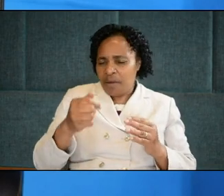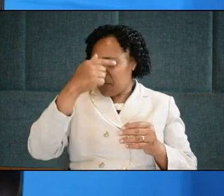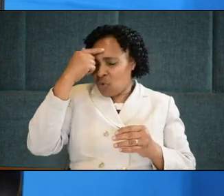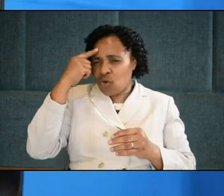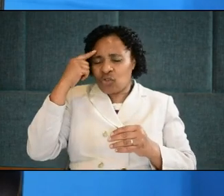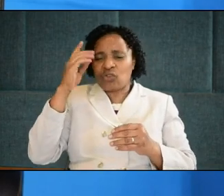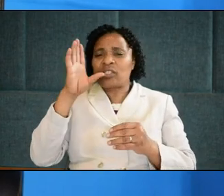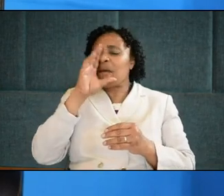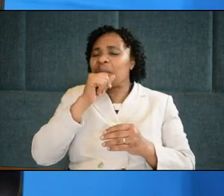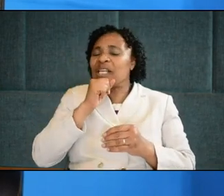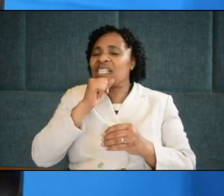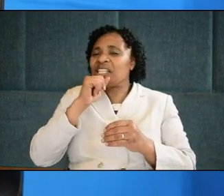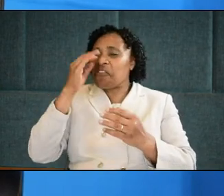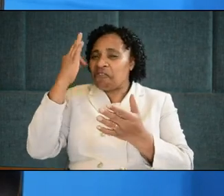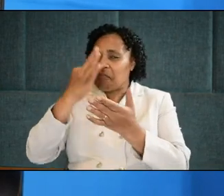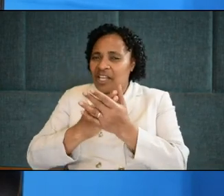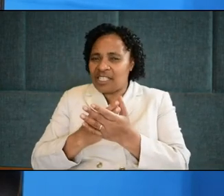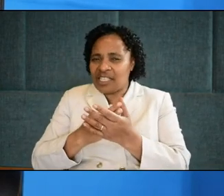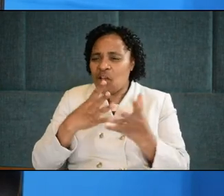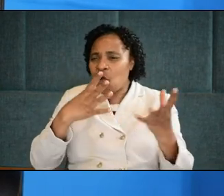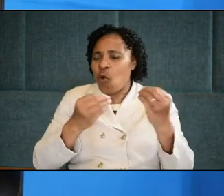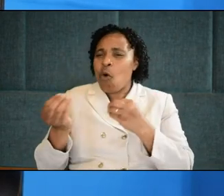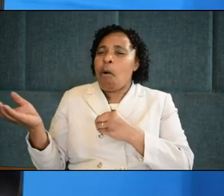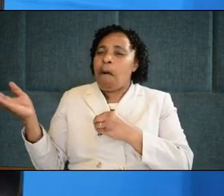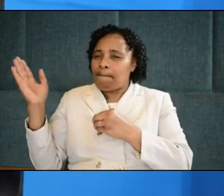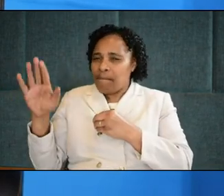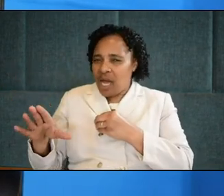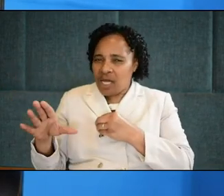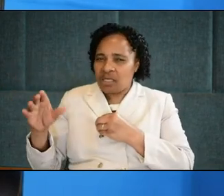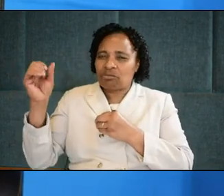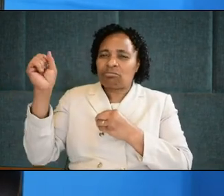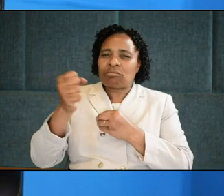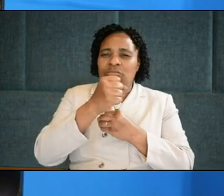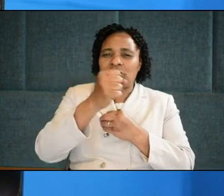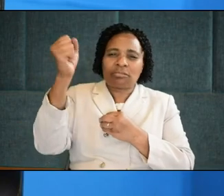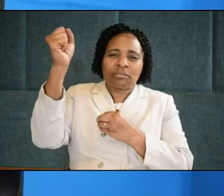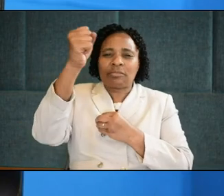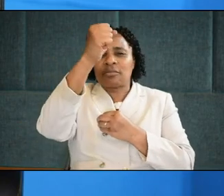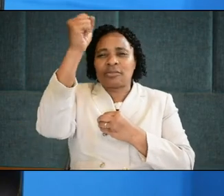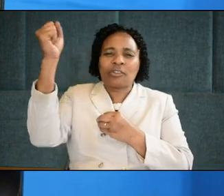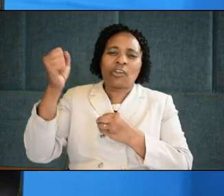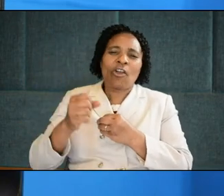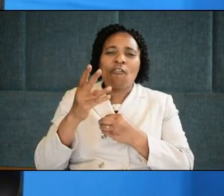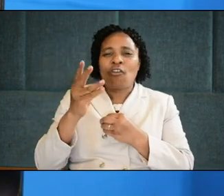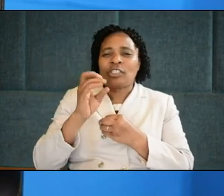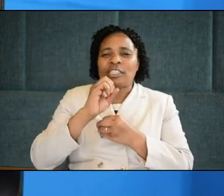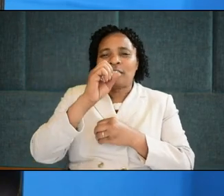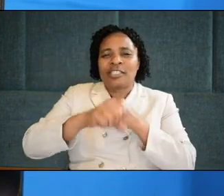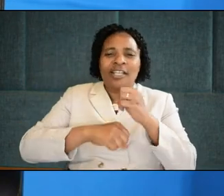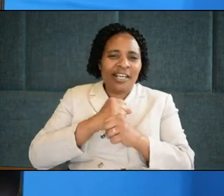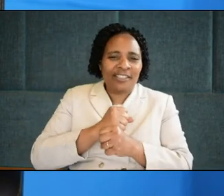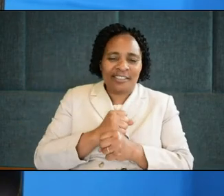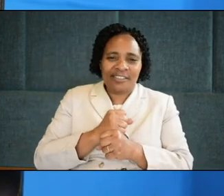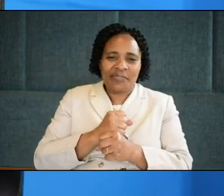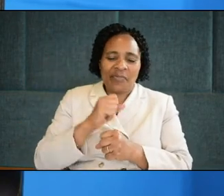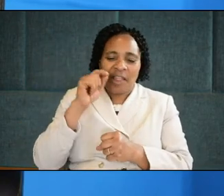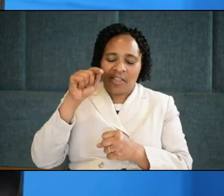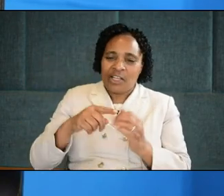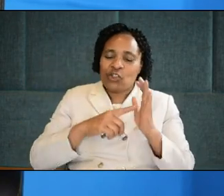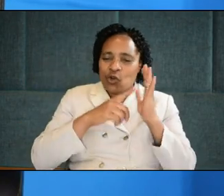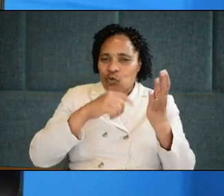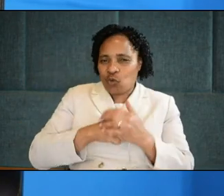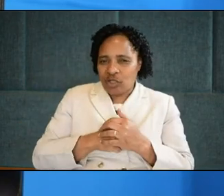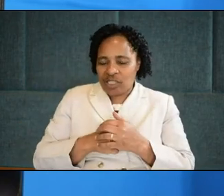faith on the part of the Israelites, they had to go back and wander for 40 years now. Yes. So, like, this shows just